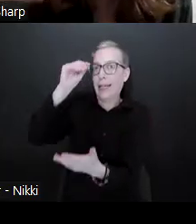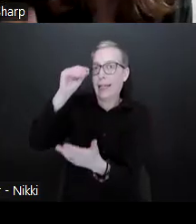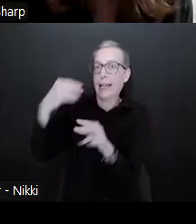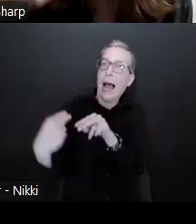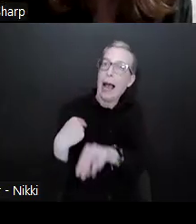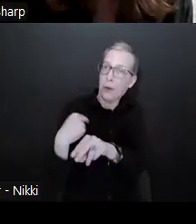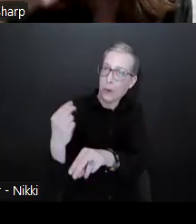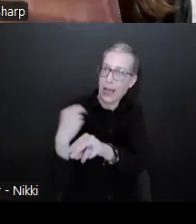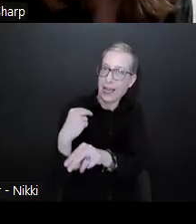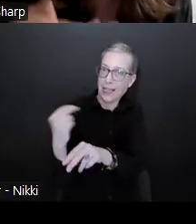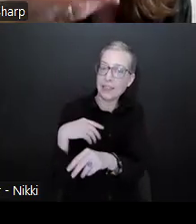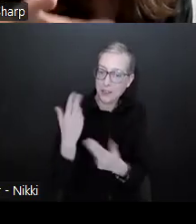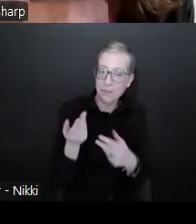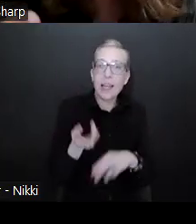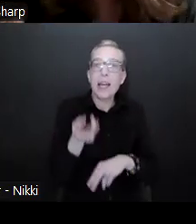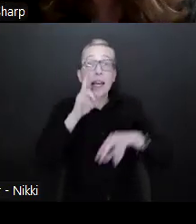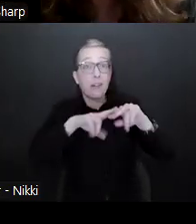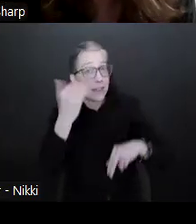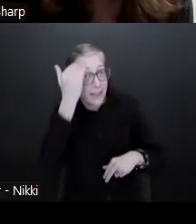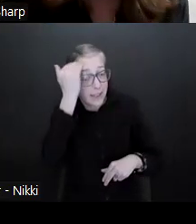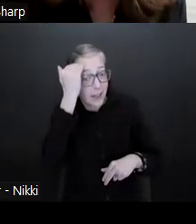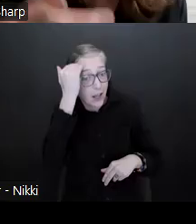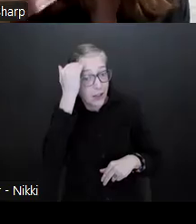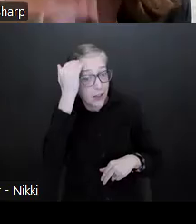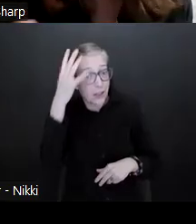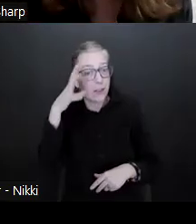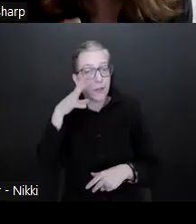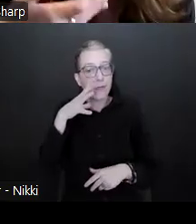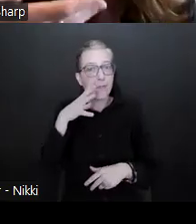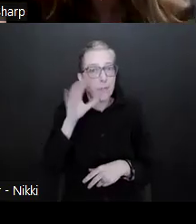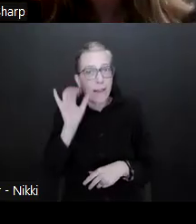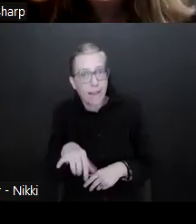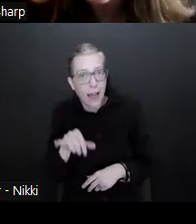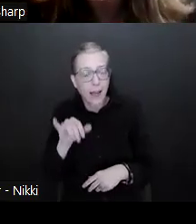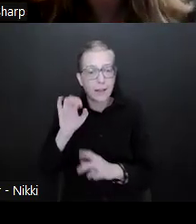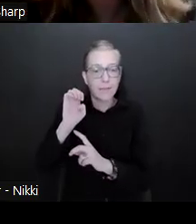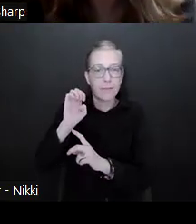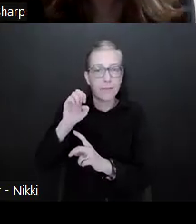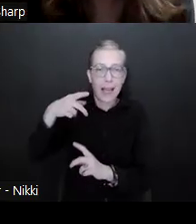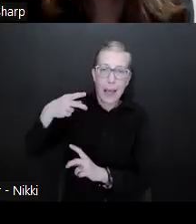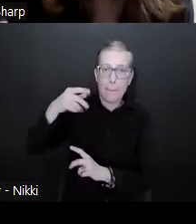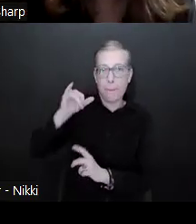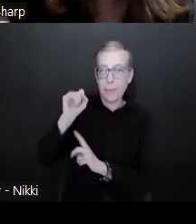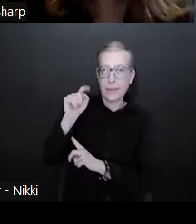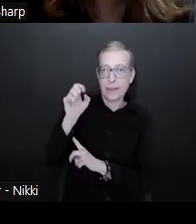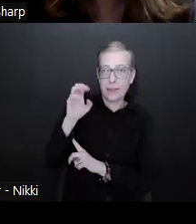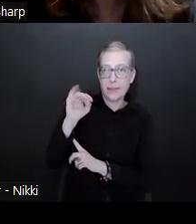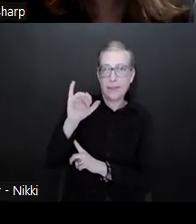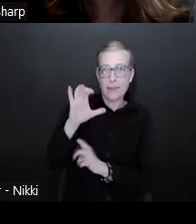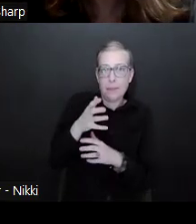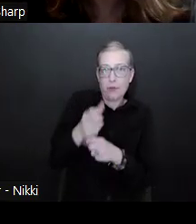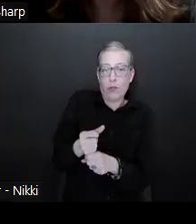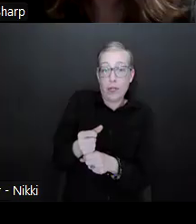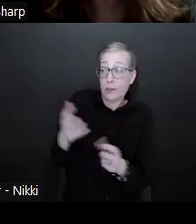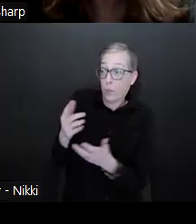increases knowledge in epistemic trust, knowledge that what the therapist has to offer is in the client's